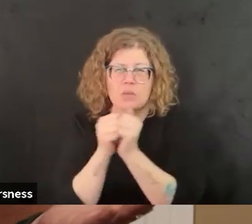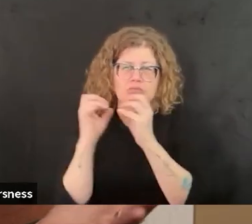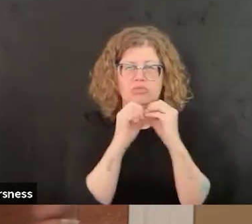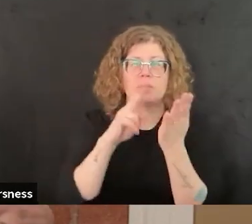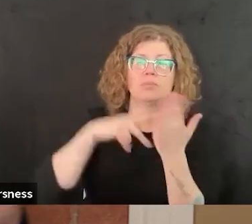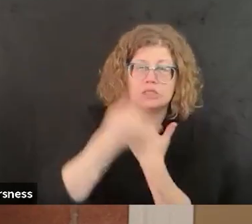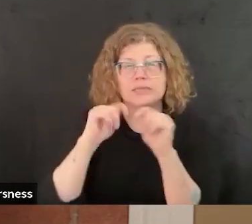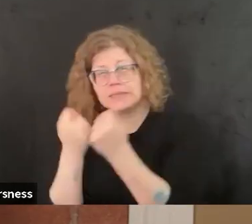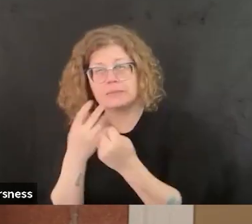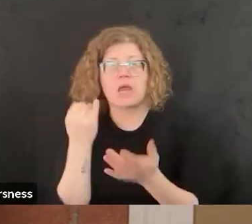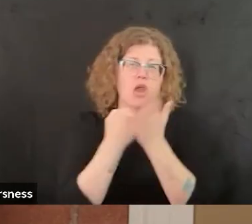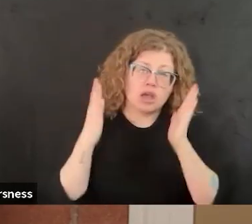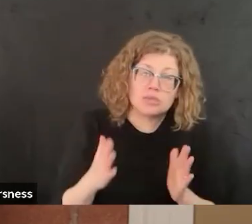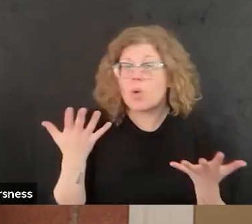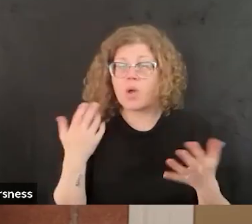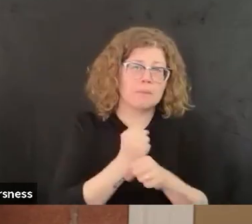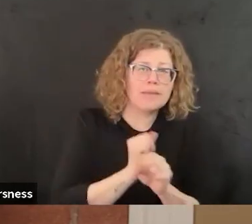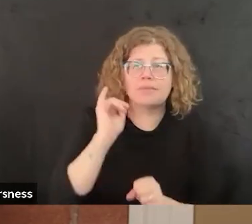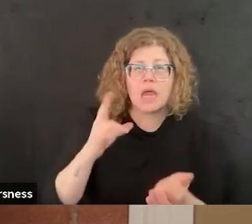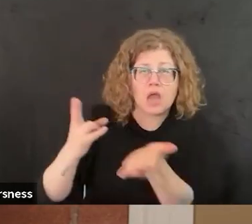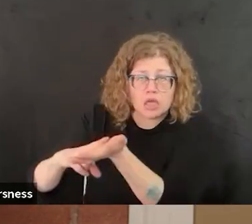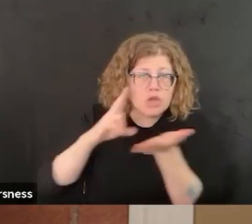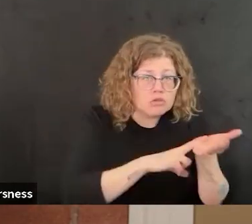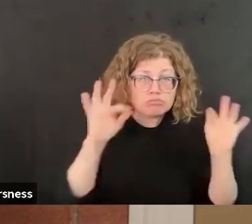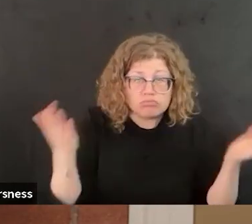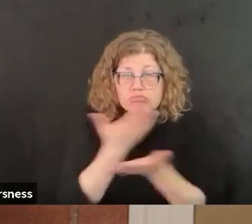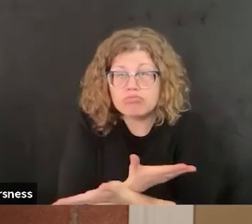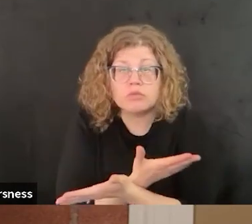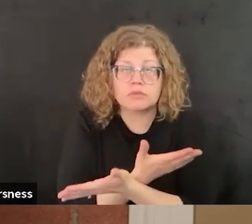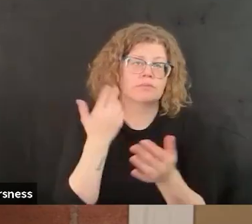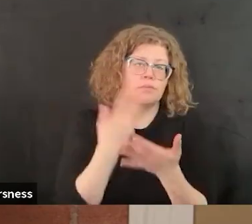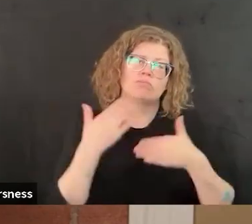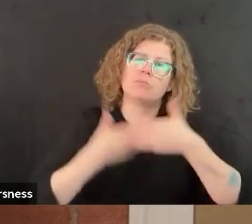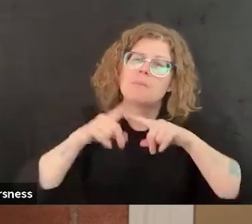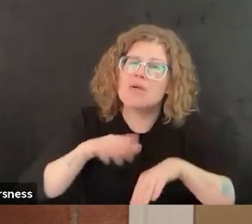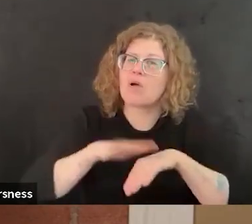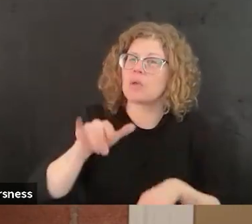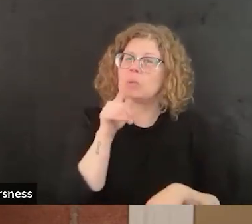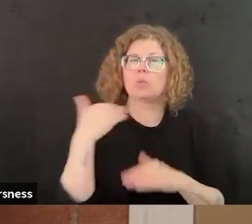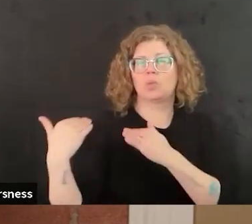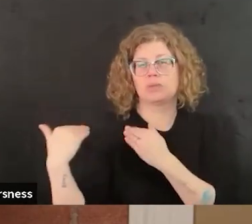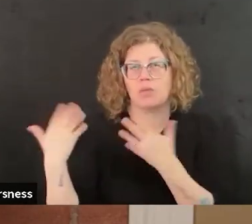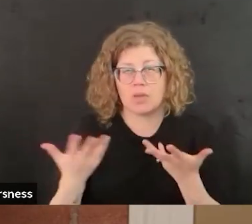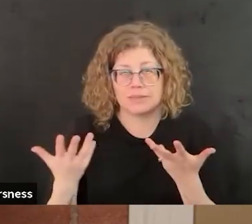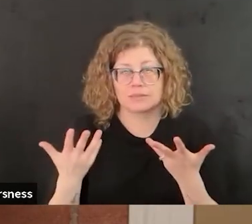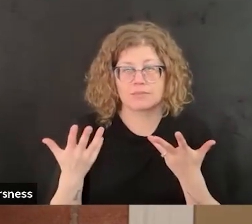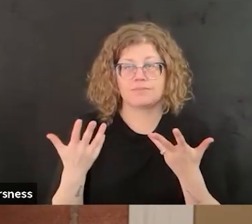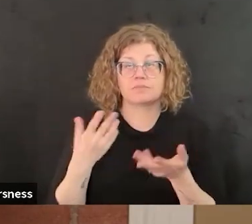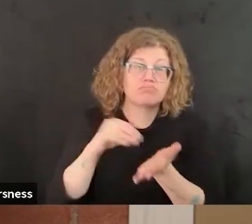your project team or within the contracting of the artist is going to be specific to who does what. So that might include things